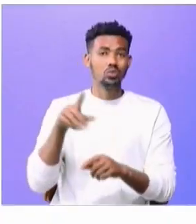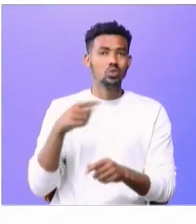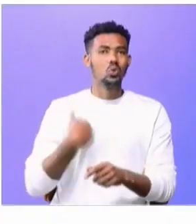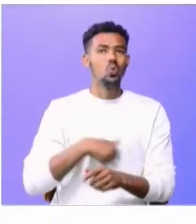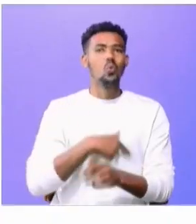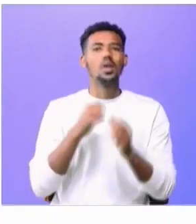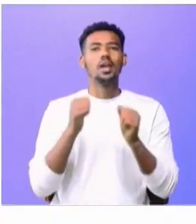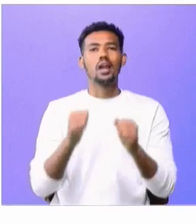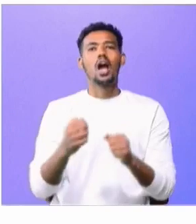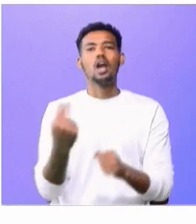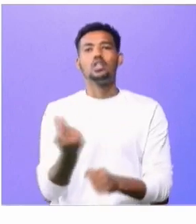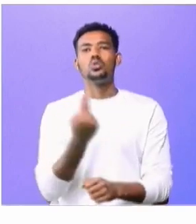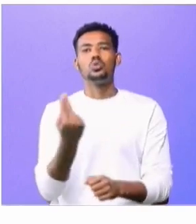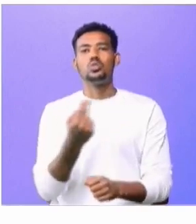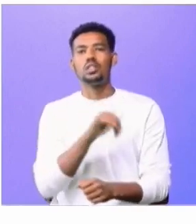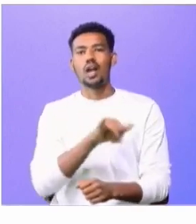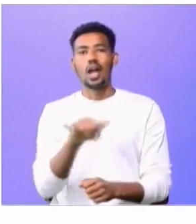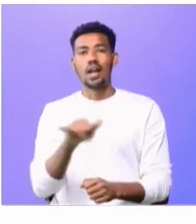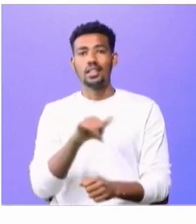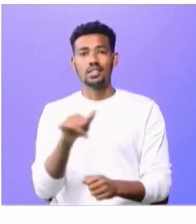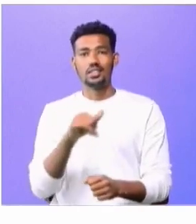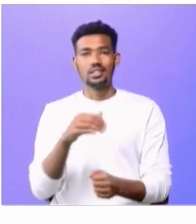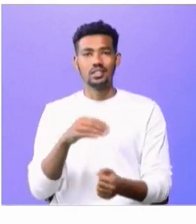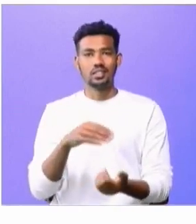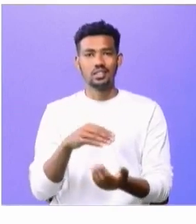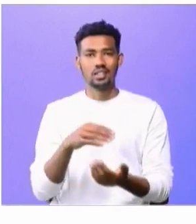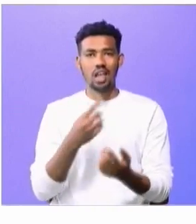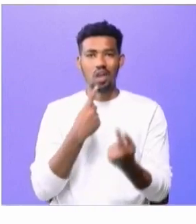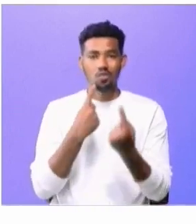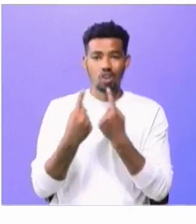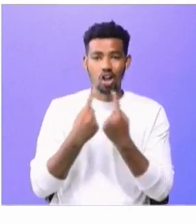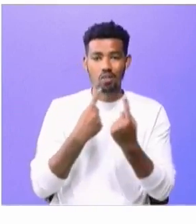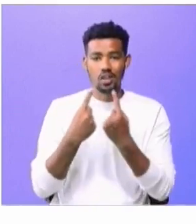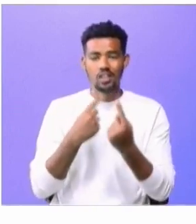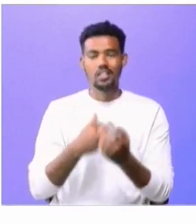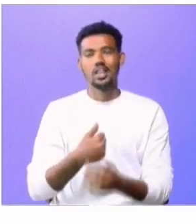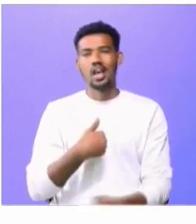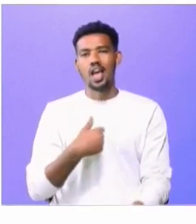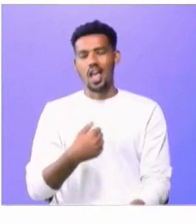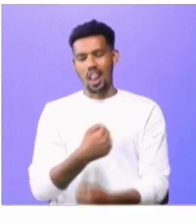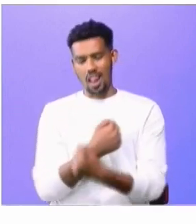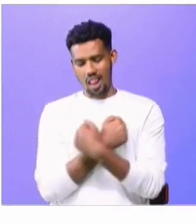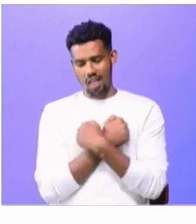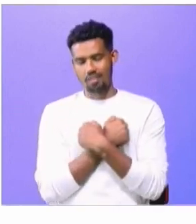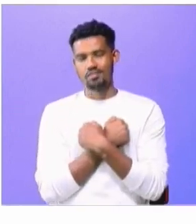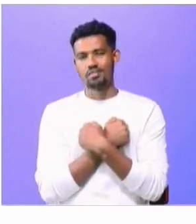I like as a vocabulary. I like, I love,